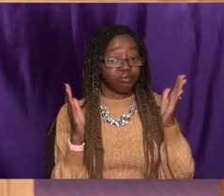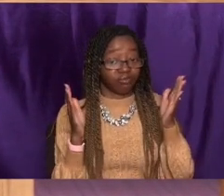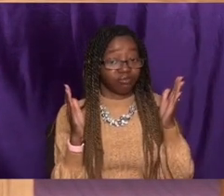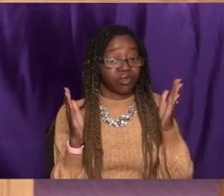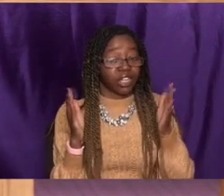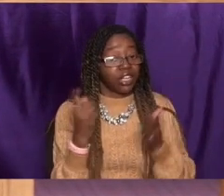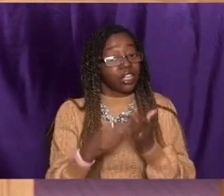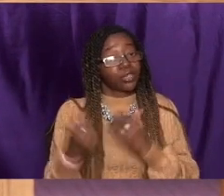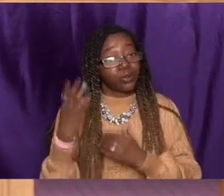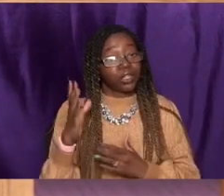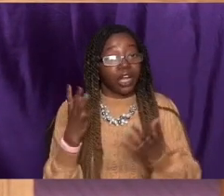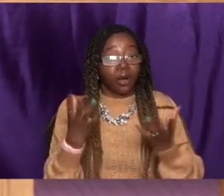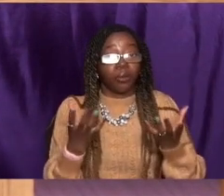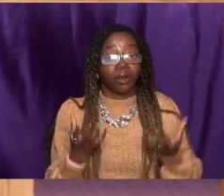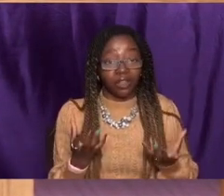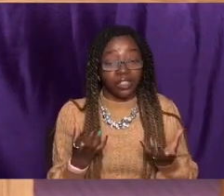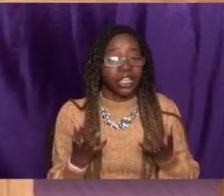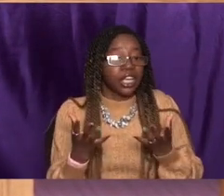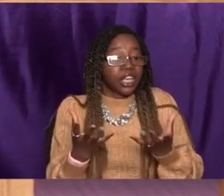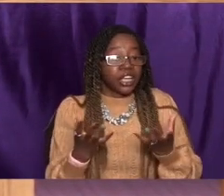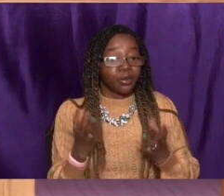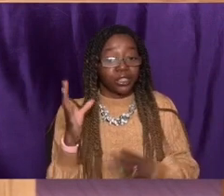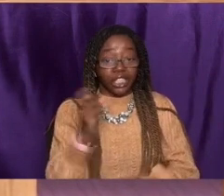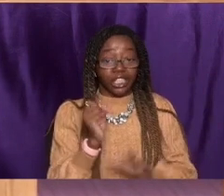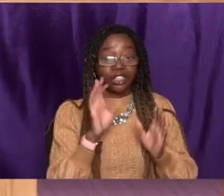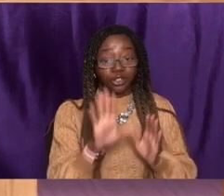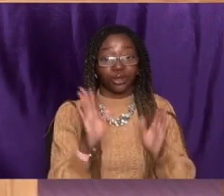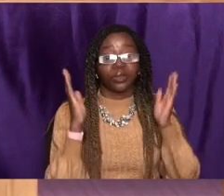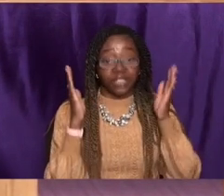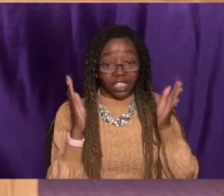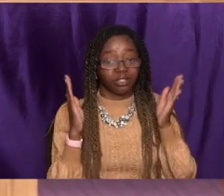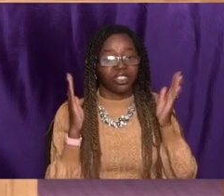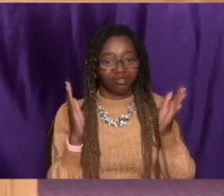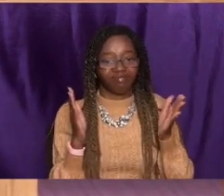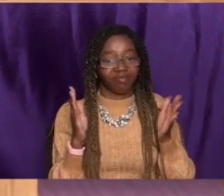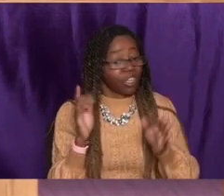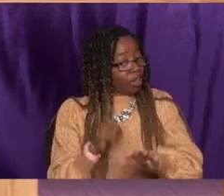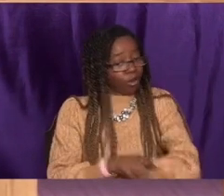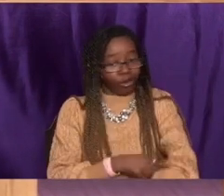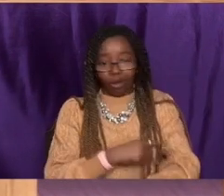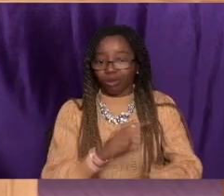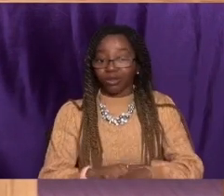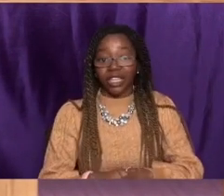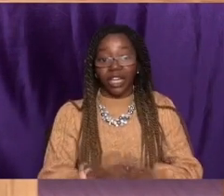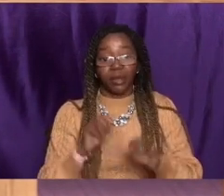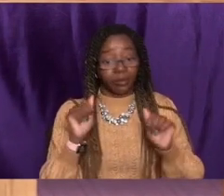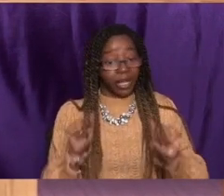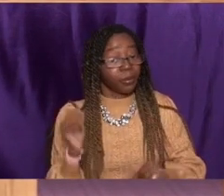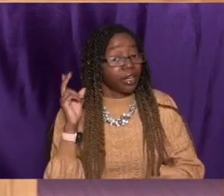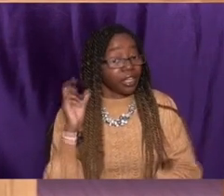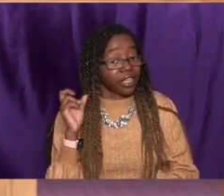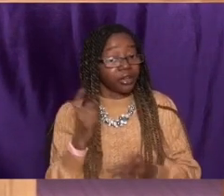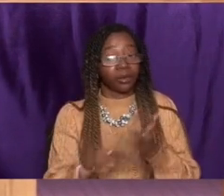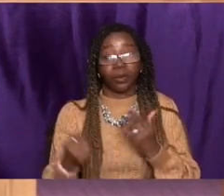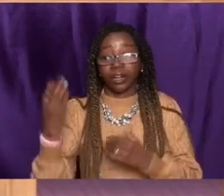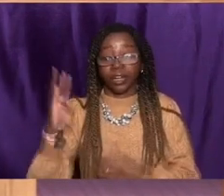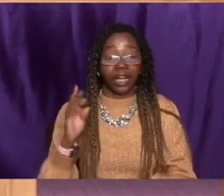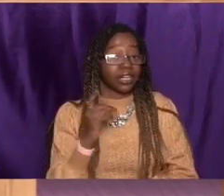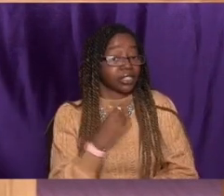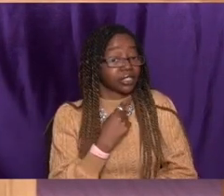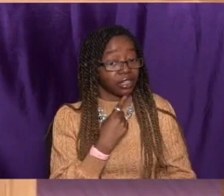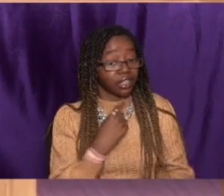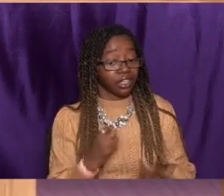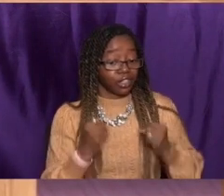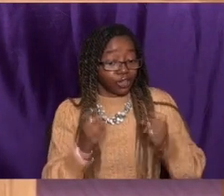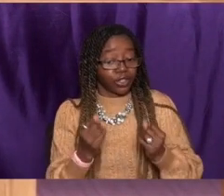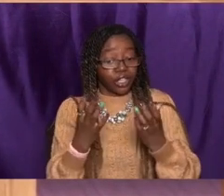that's what God wants to do. He wants to catch your attention. Just long enough for us to be able to hear what he has to say, the strength that he wants